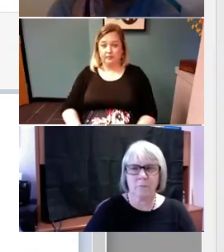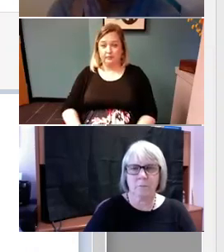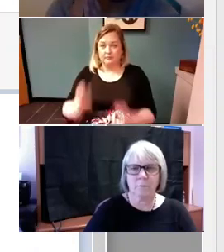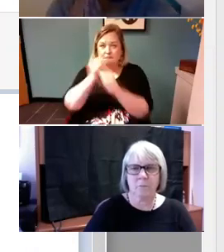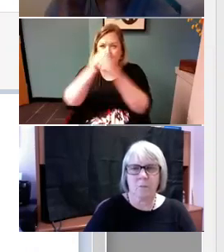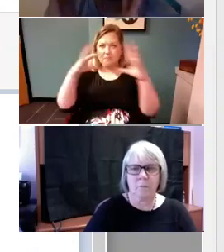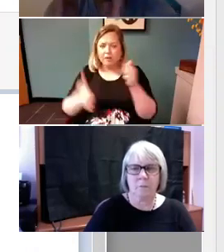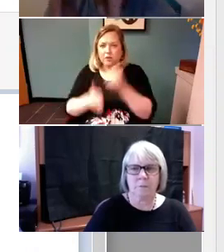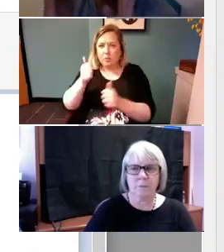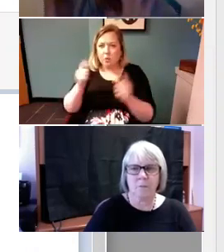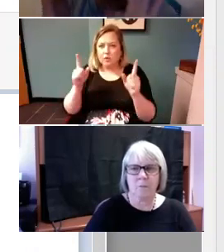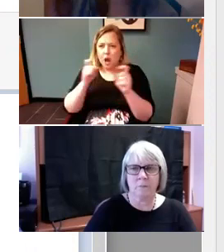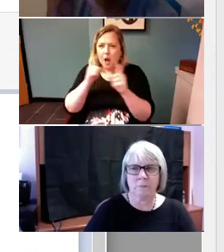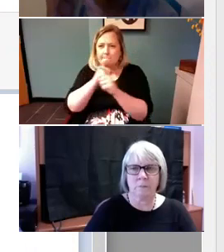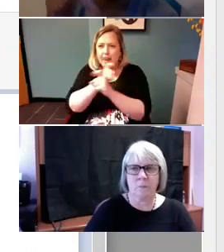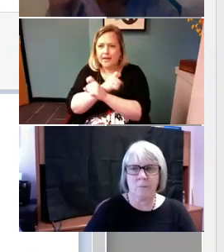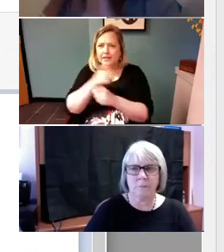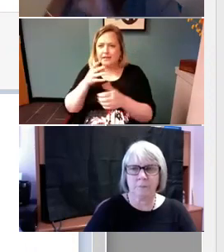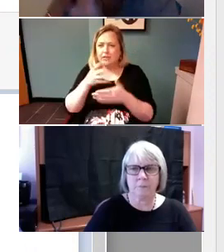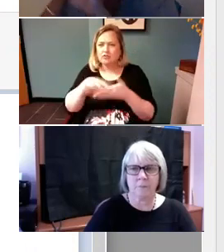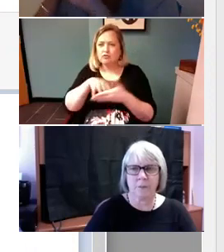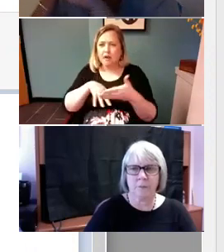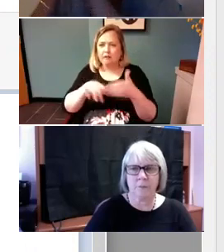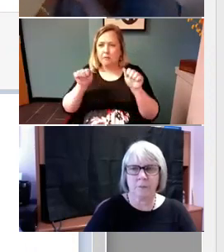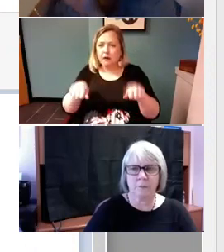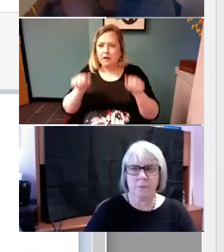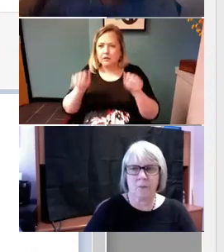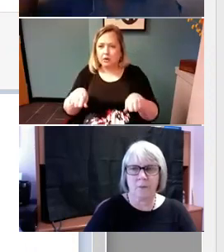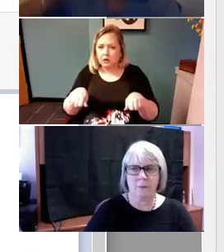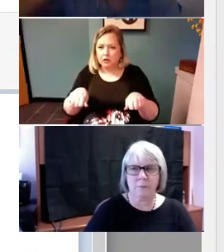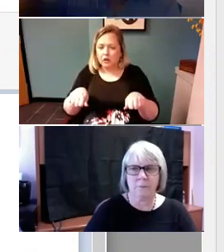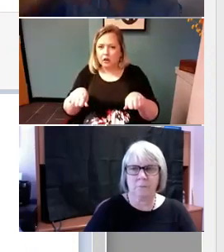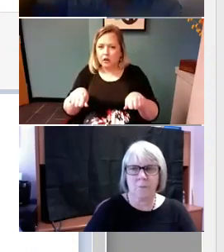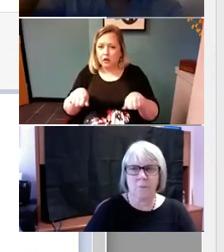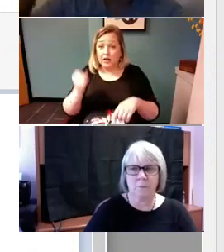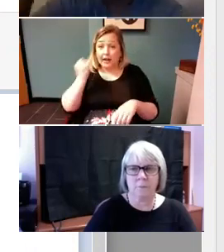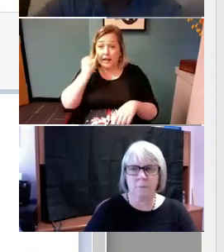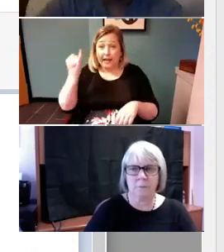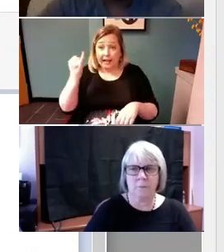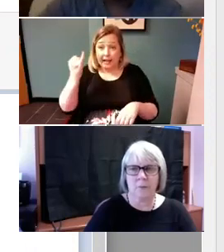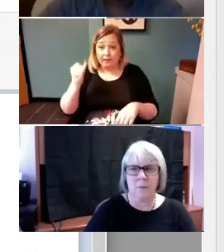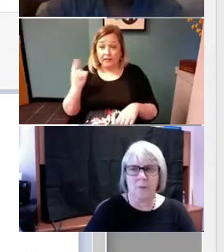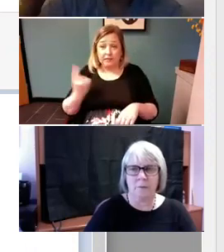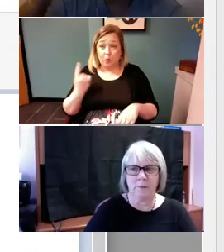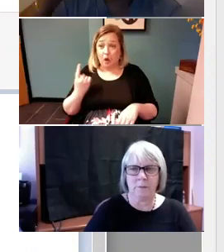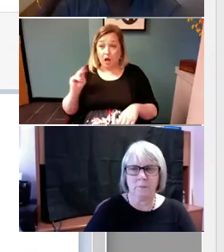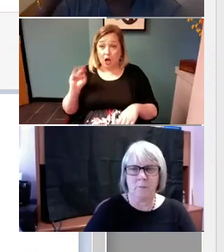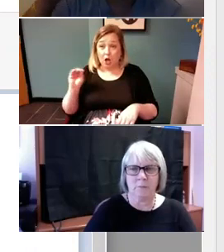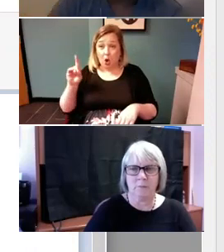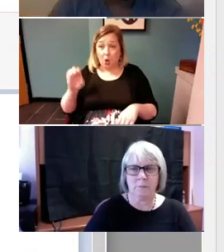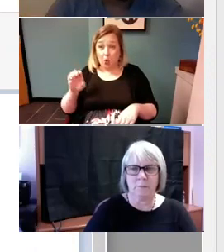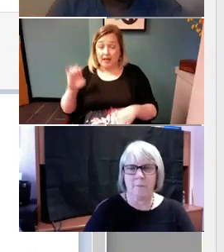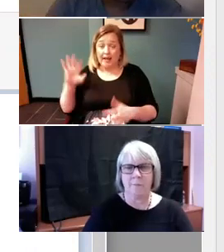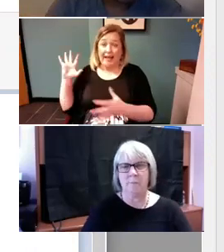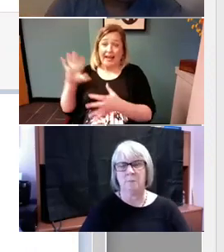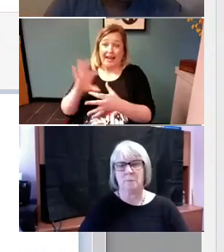that we can have. The most complex graph that we can have is where a node is connected to every other node. That is what